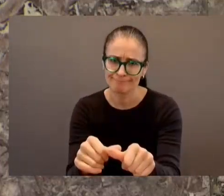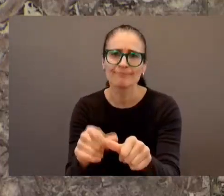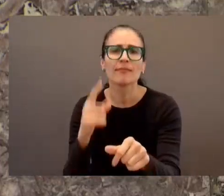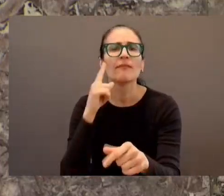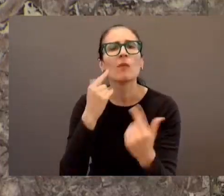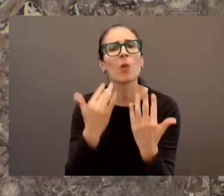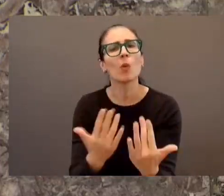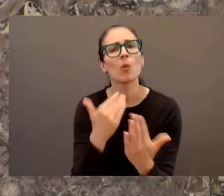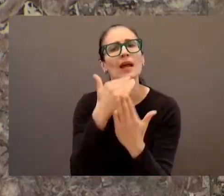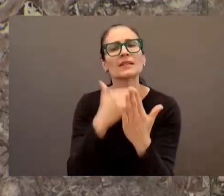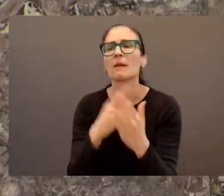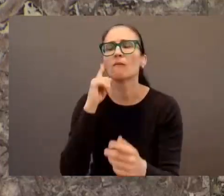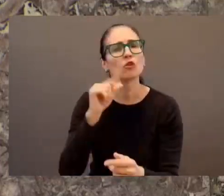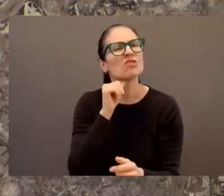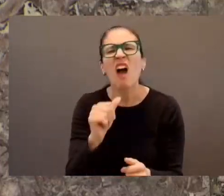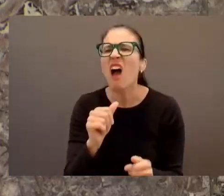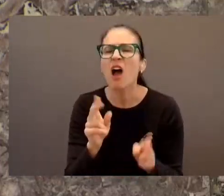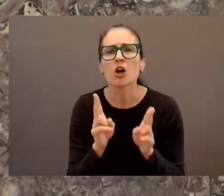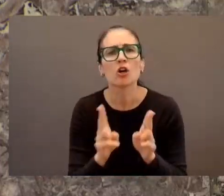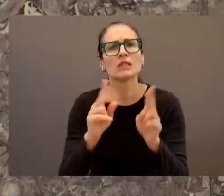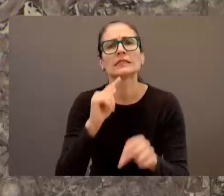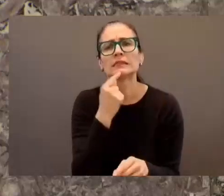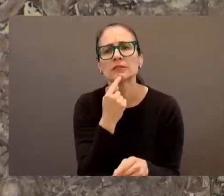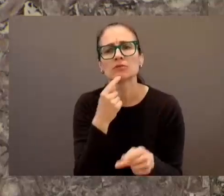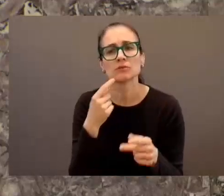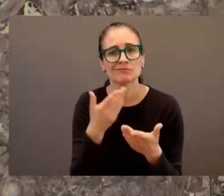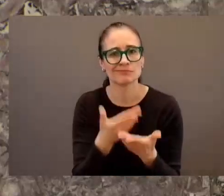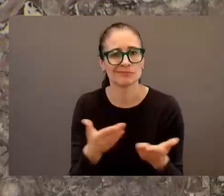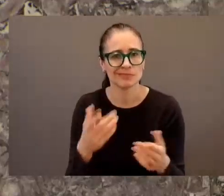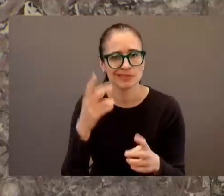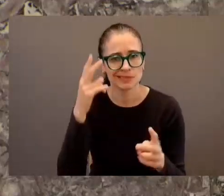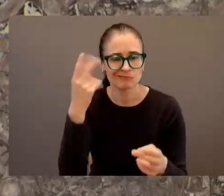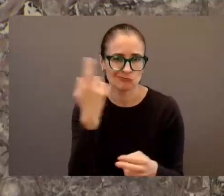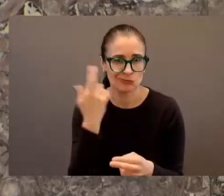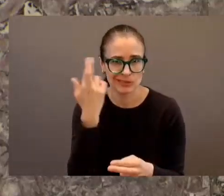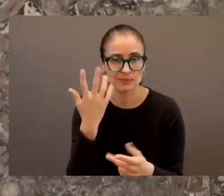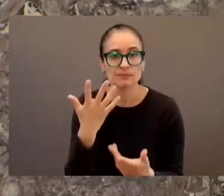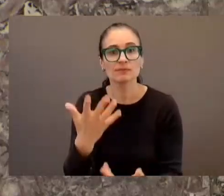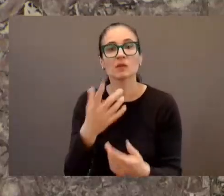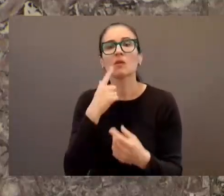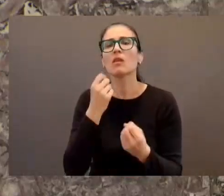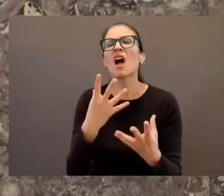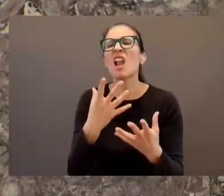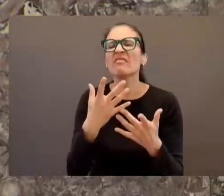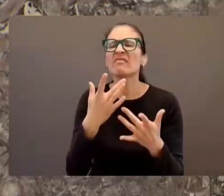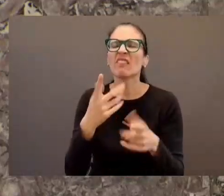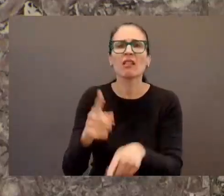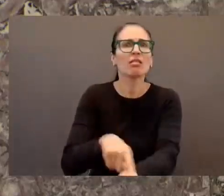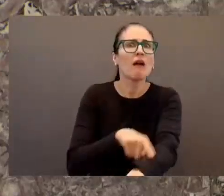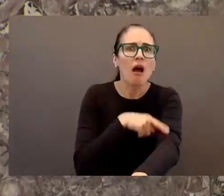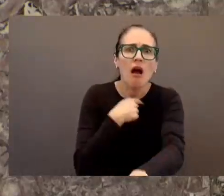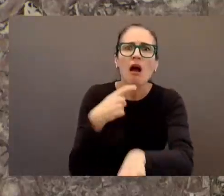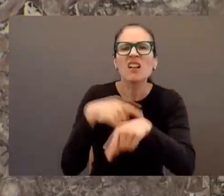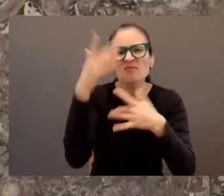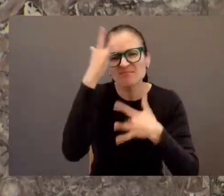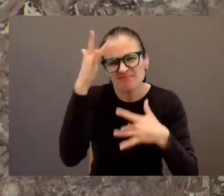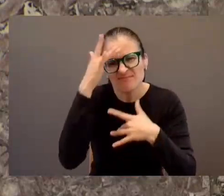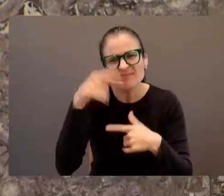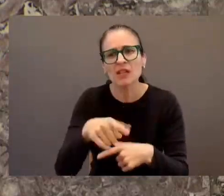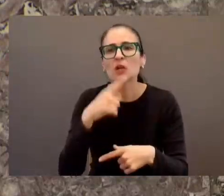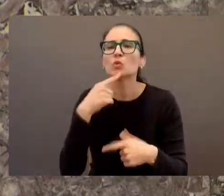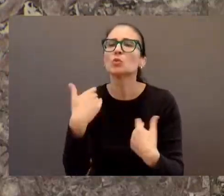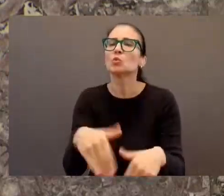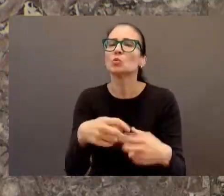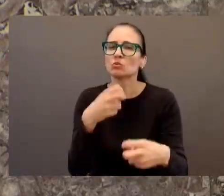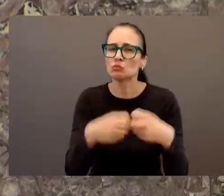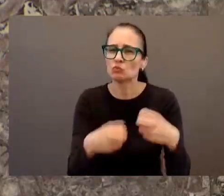conditions. And we have a growing, aging population here with more complex healthcare problems, and that means we need to continue to redouble